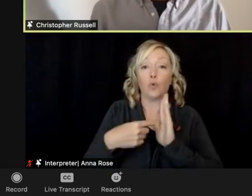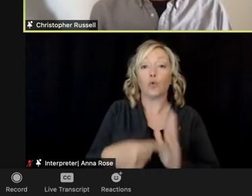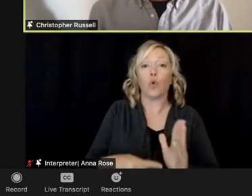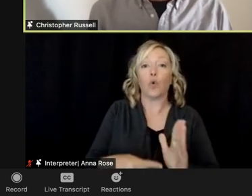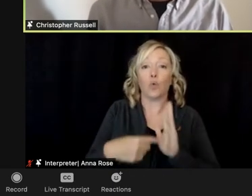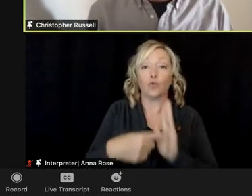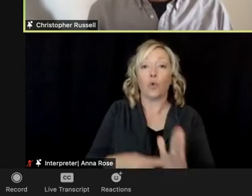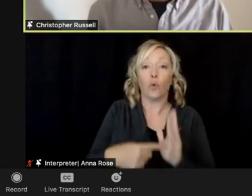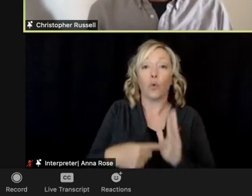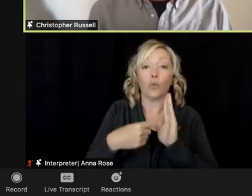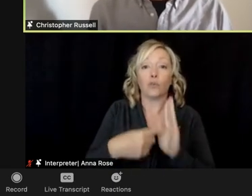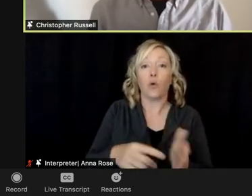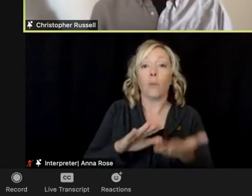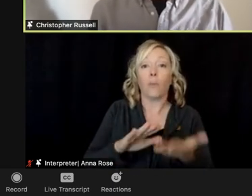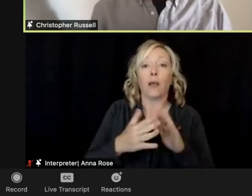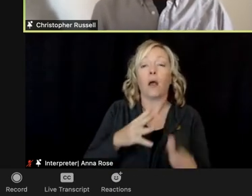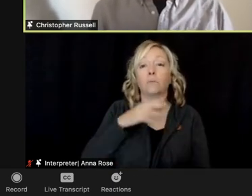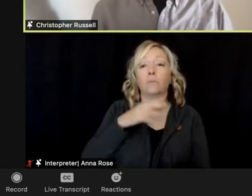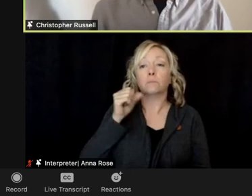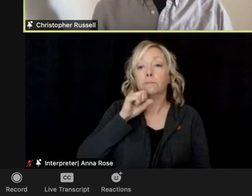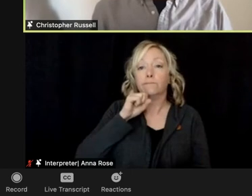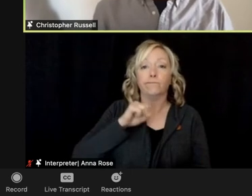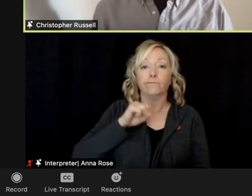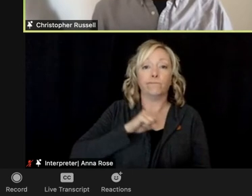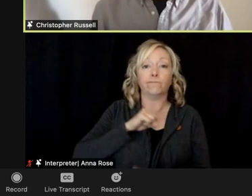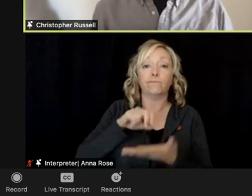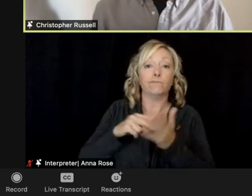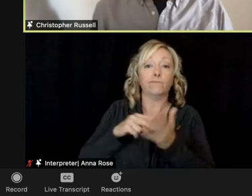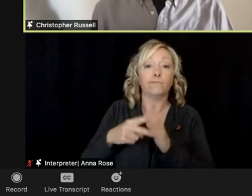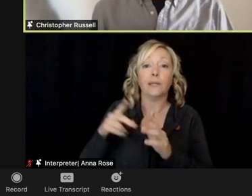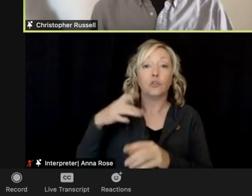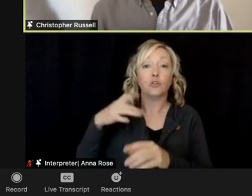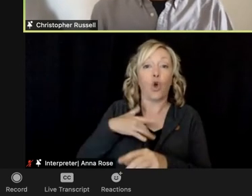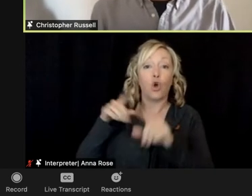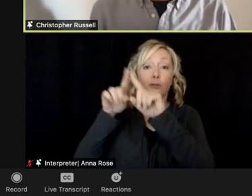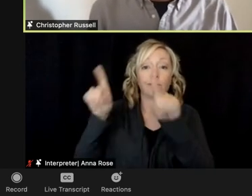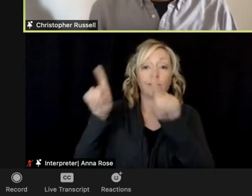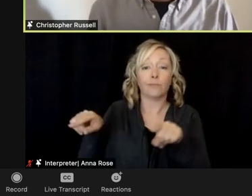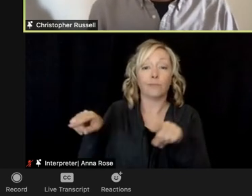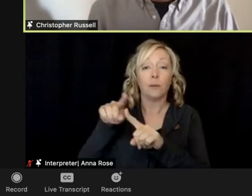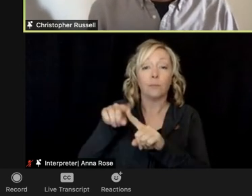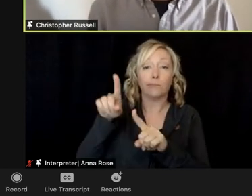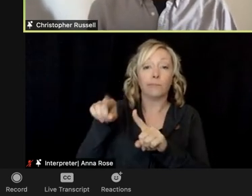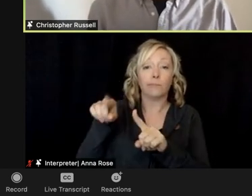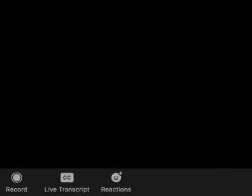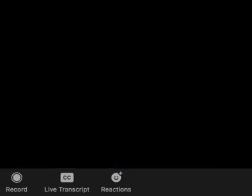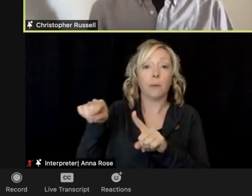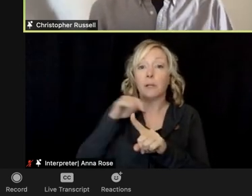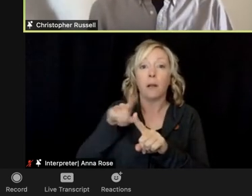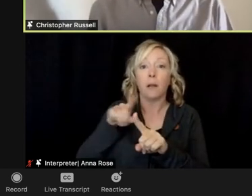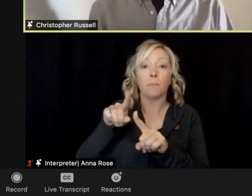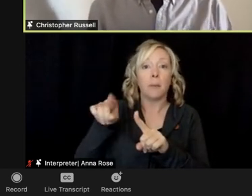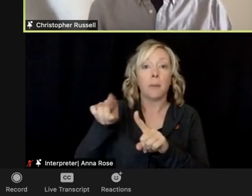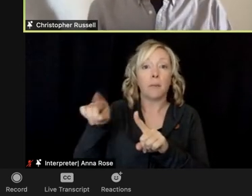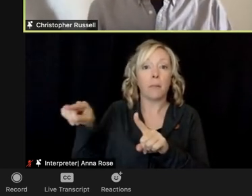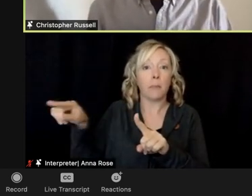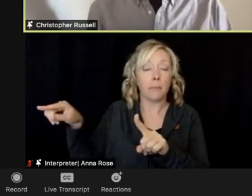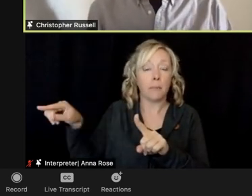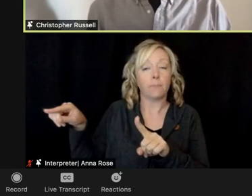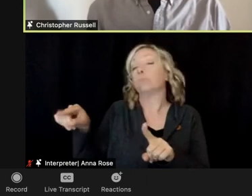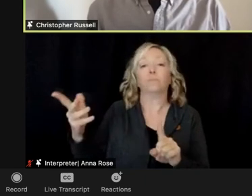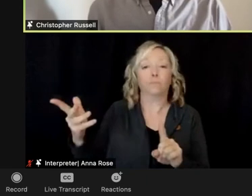won't make him excited or startled or distracted or whatever it is that's making his heart rate go up. And his heart rate won't go